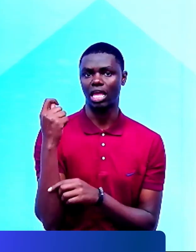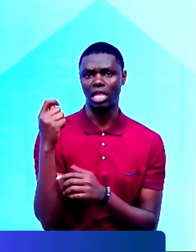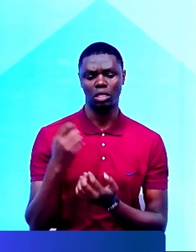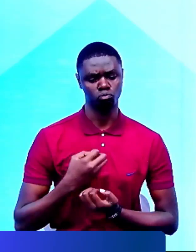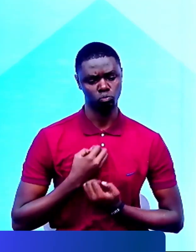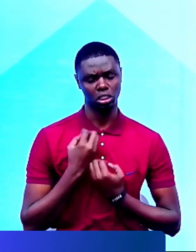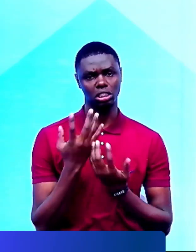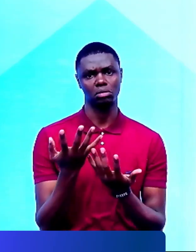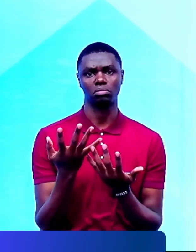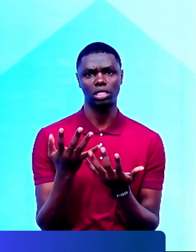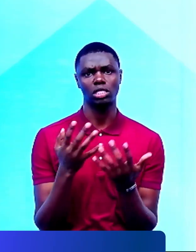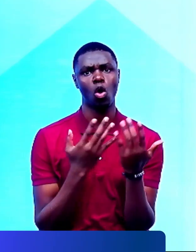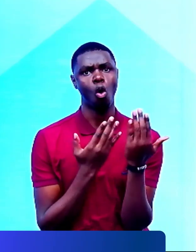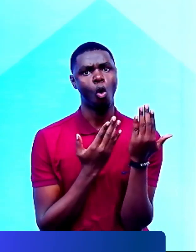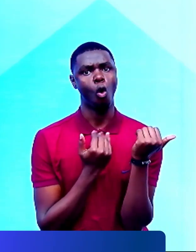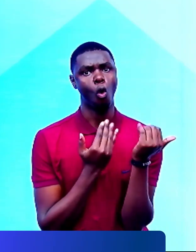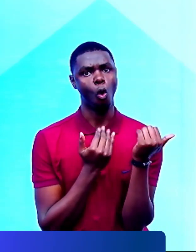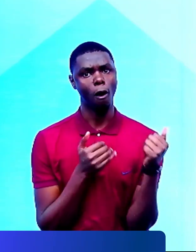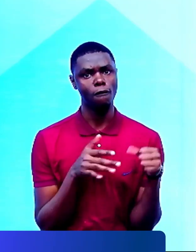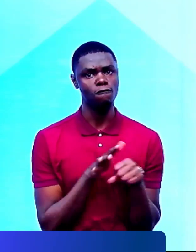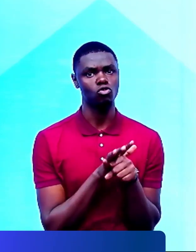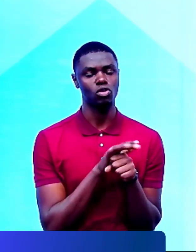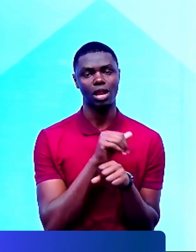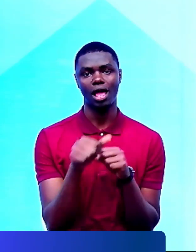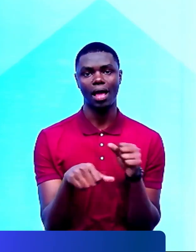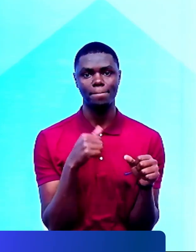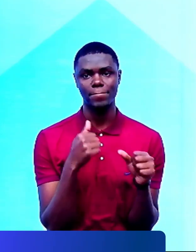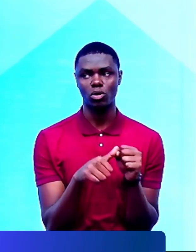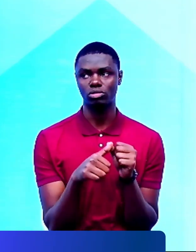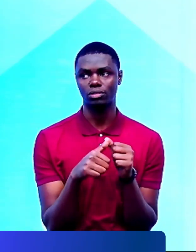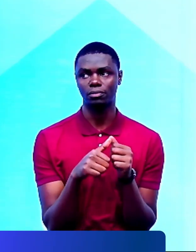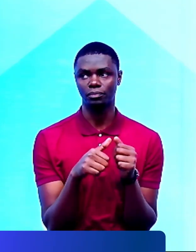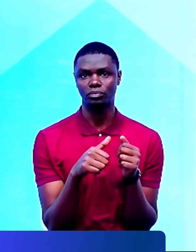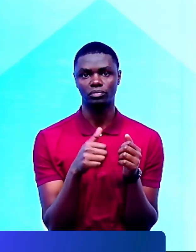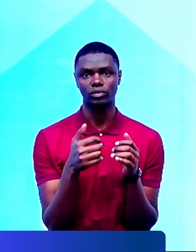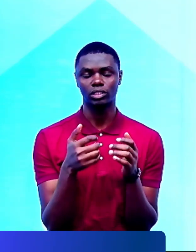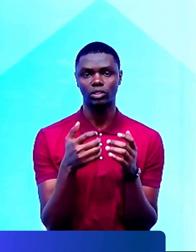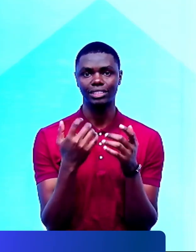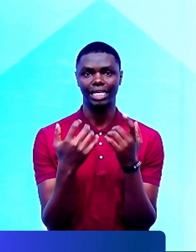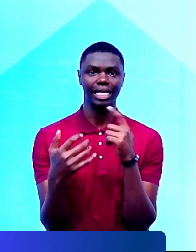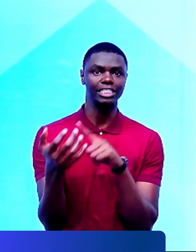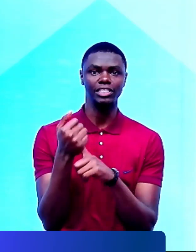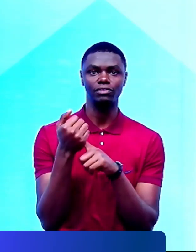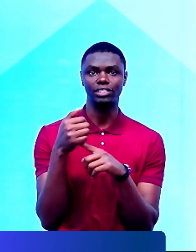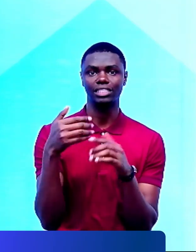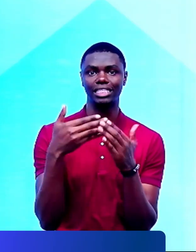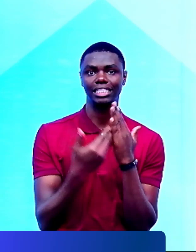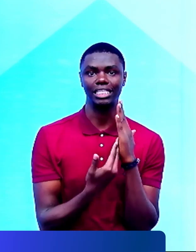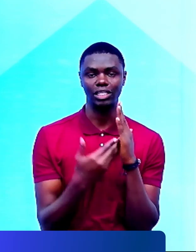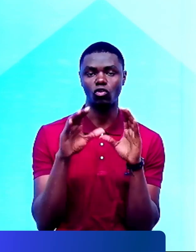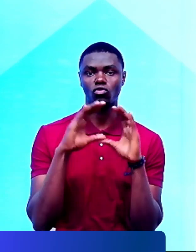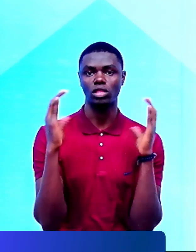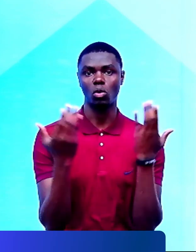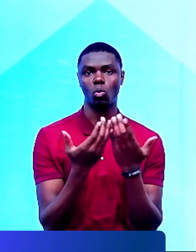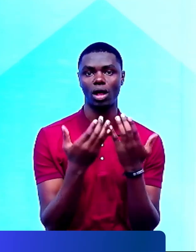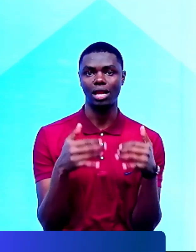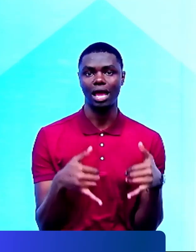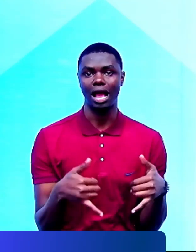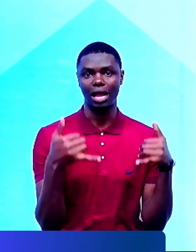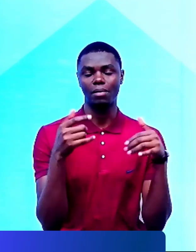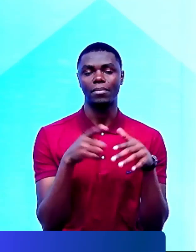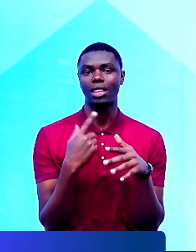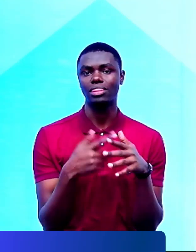expressed optimism about sealing a ticket of the World Cup and lost